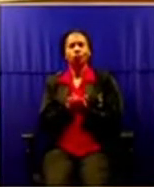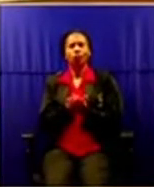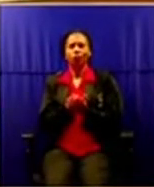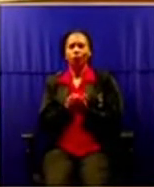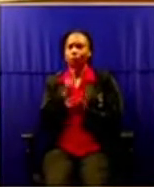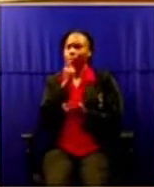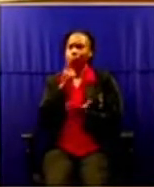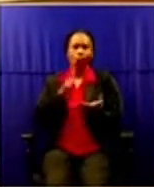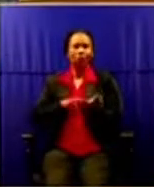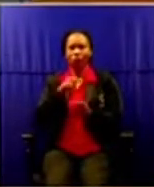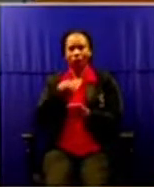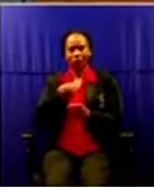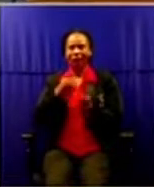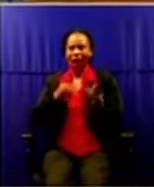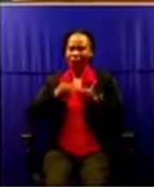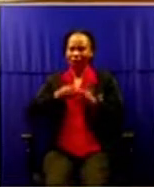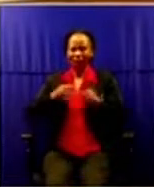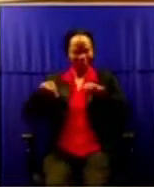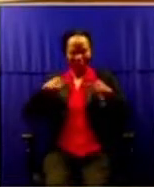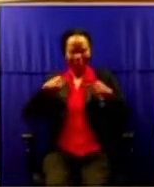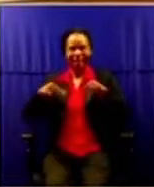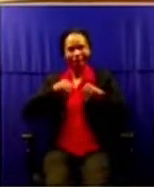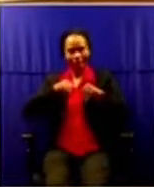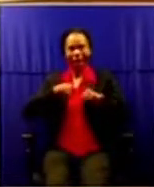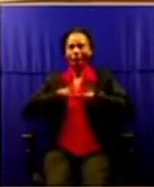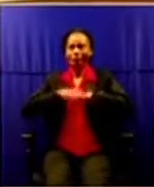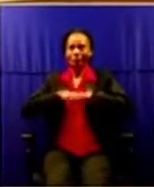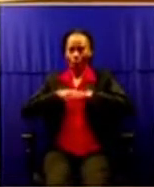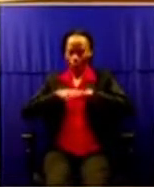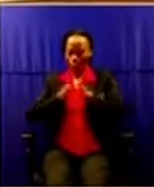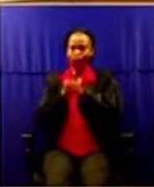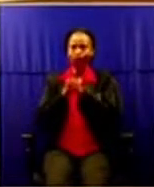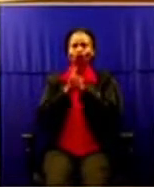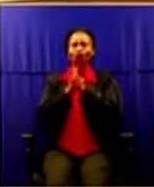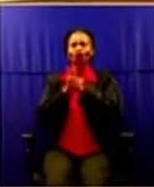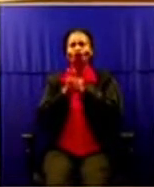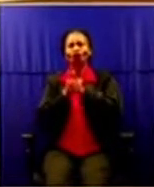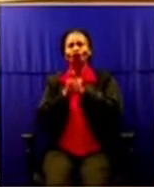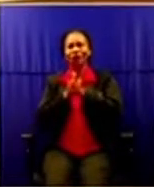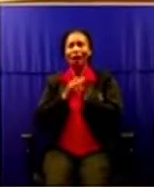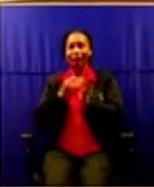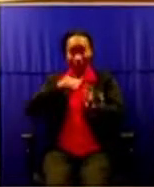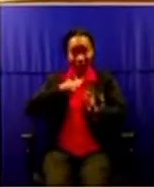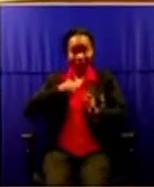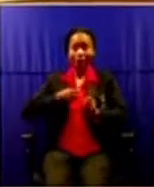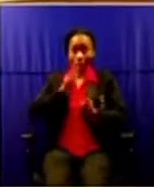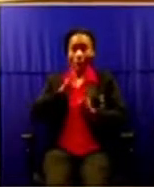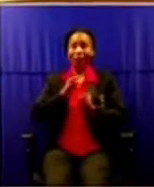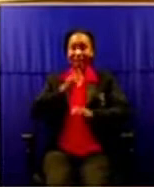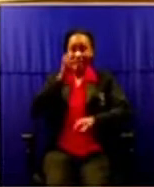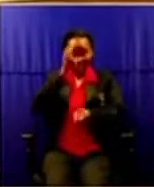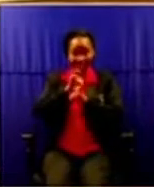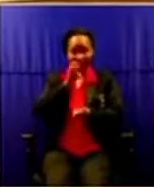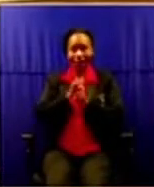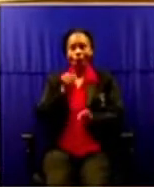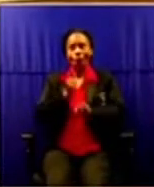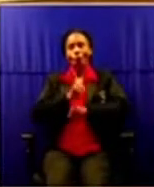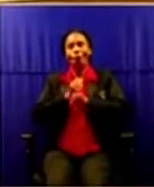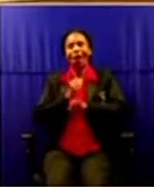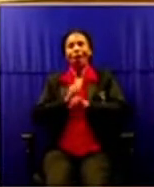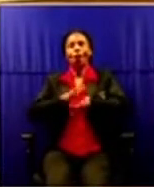more invigorated, I'm much more empowered, and I will even work harder for the people of South